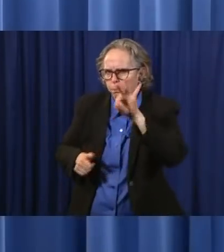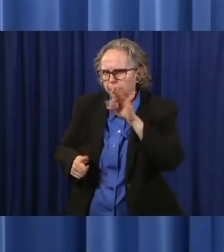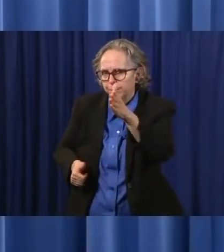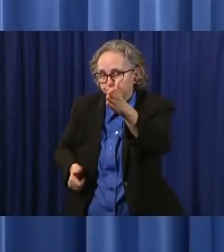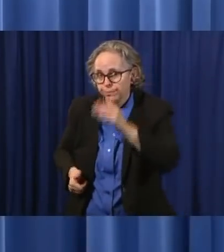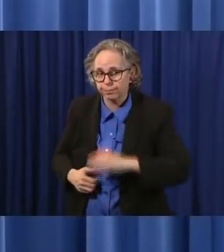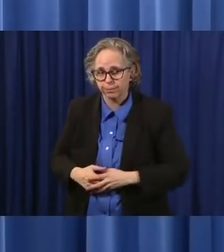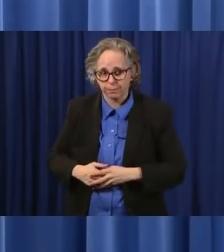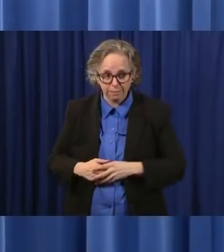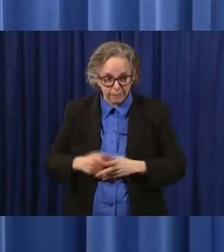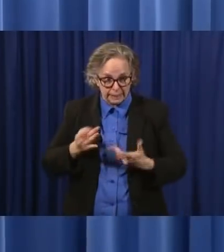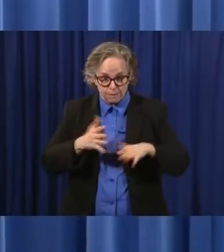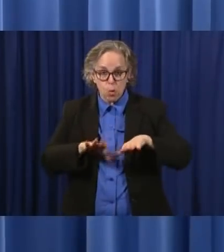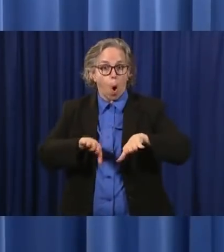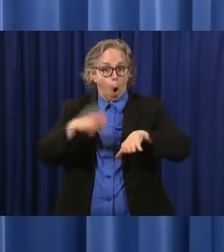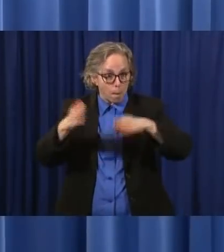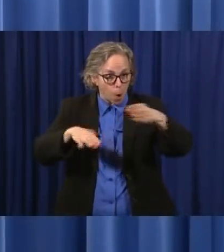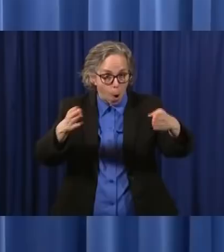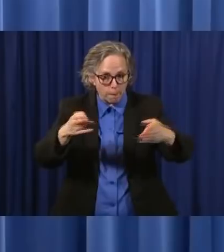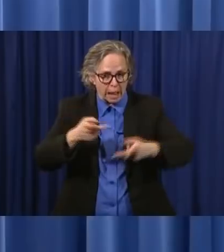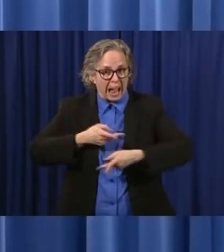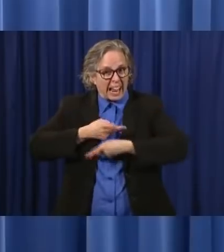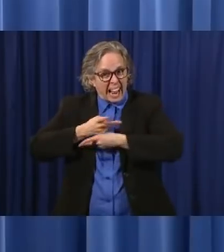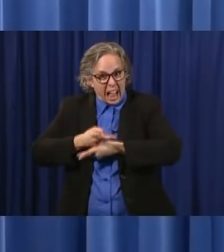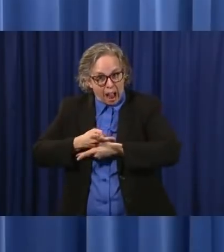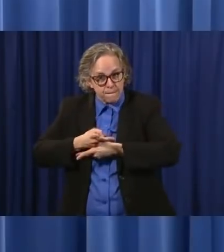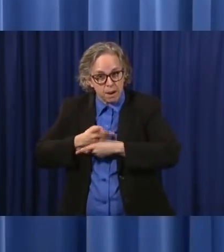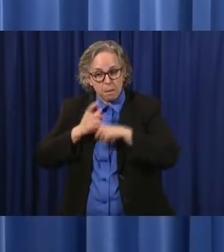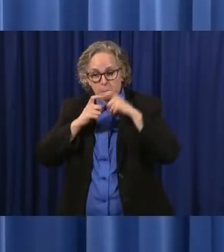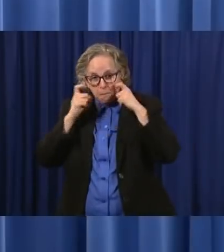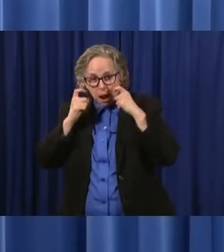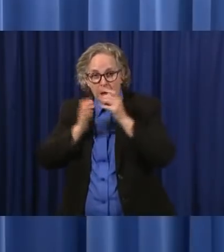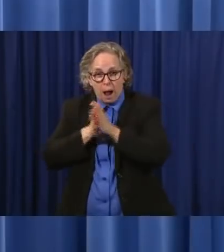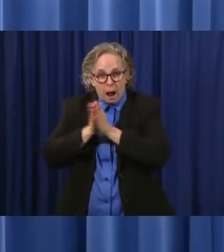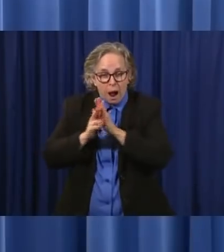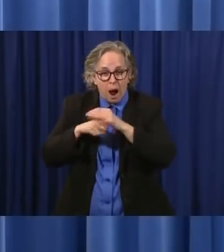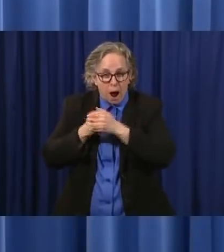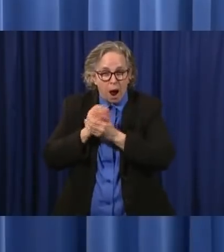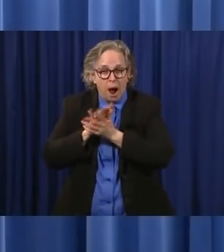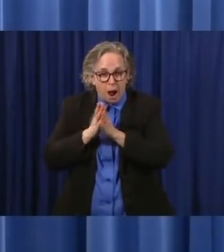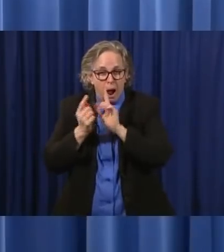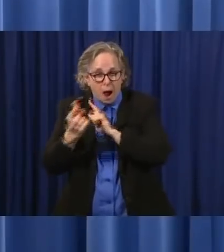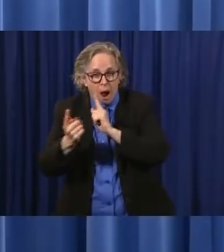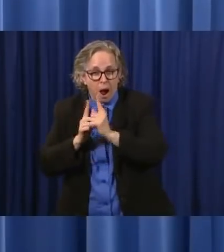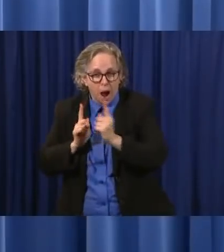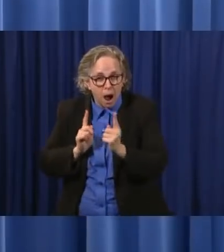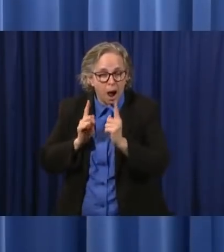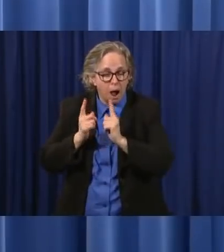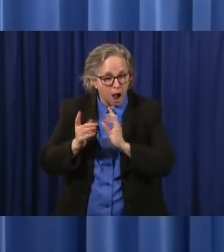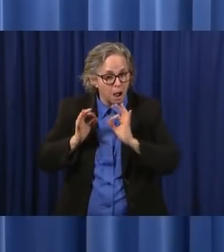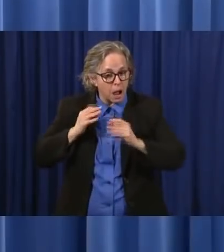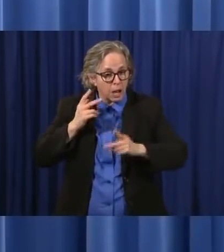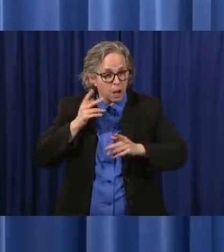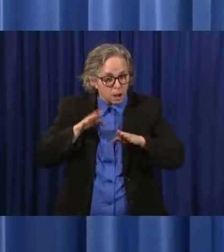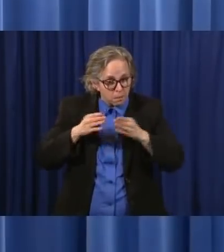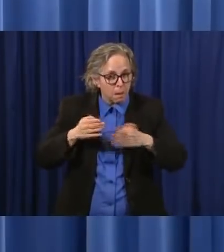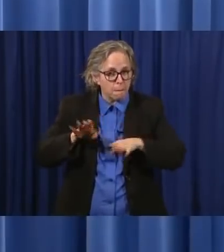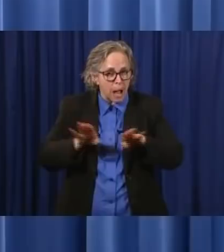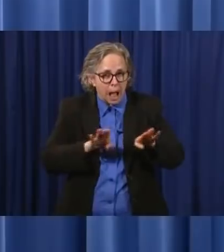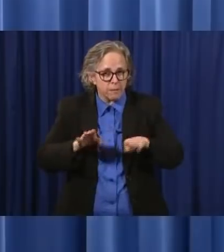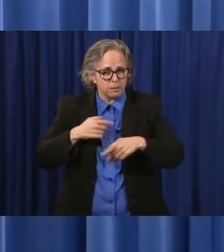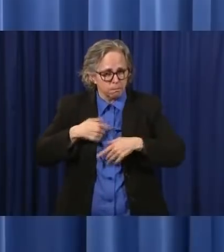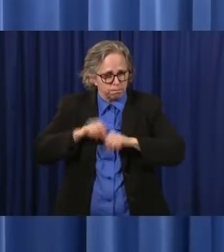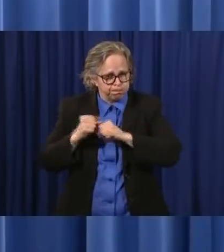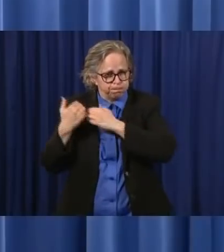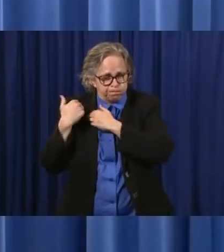in a cautious manner, if we do that, keeping the distance, if we have consideration for